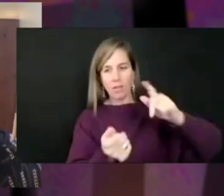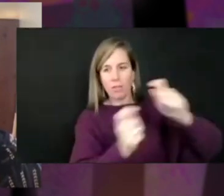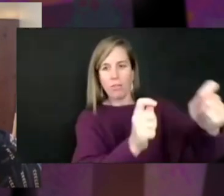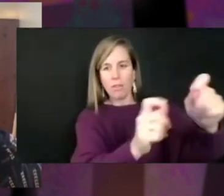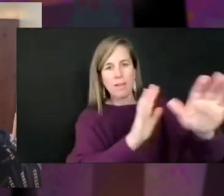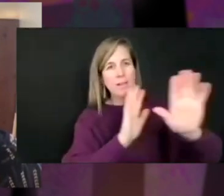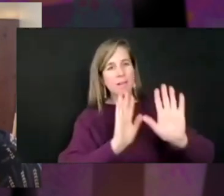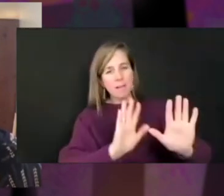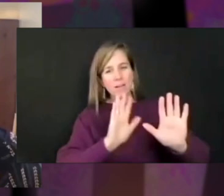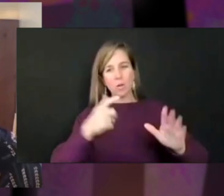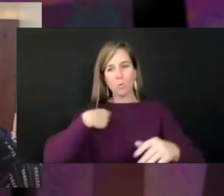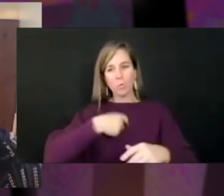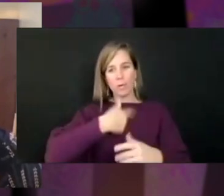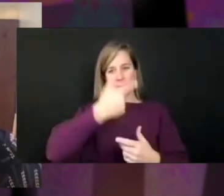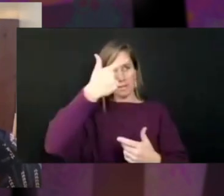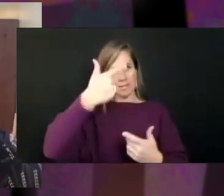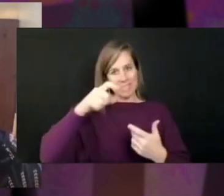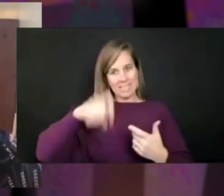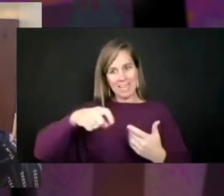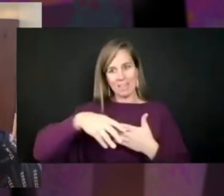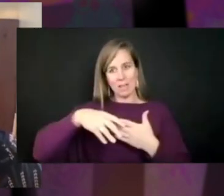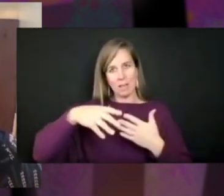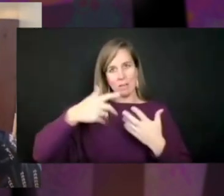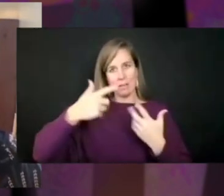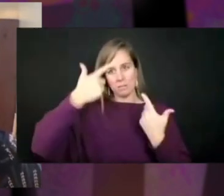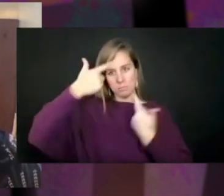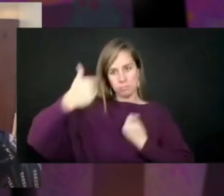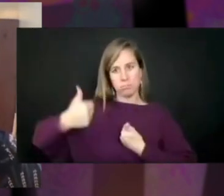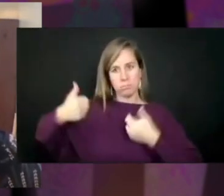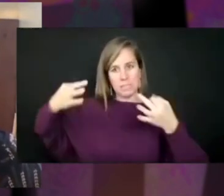you know. But